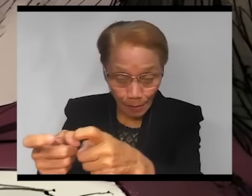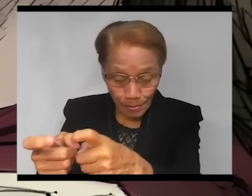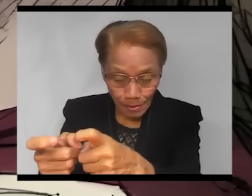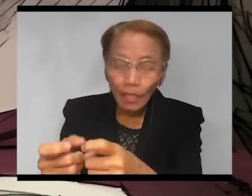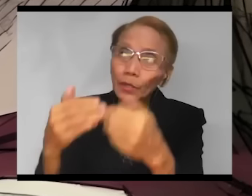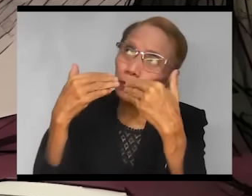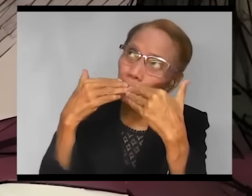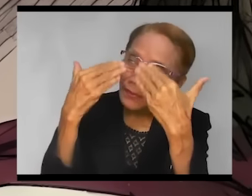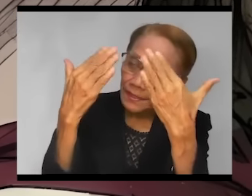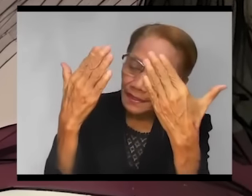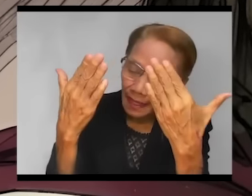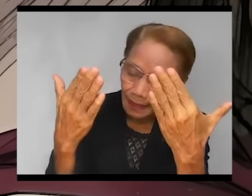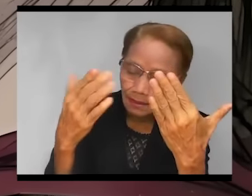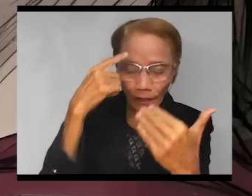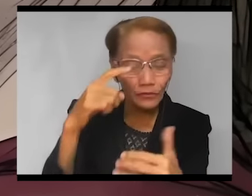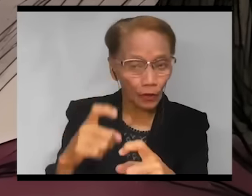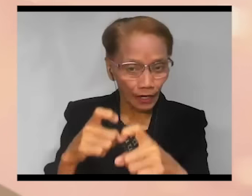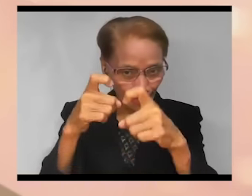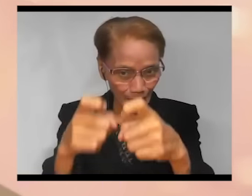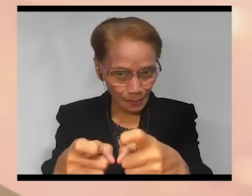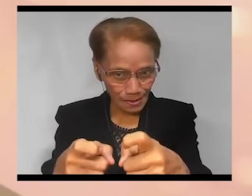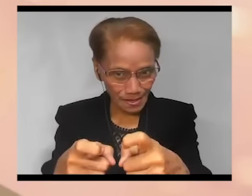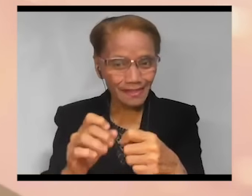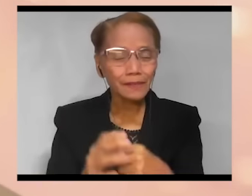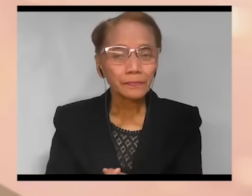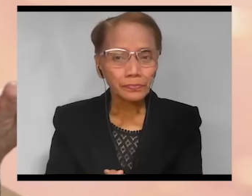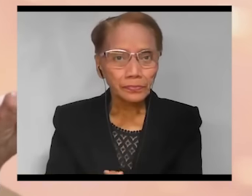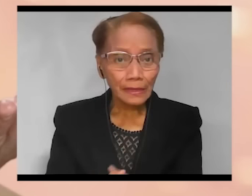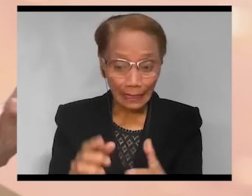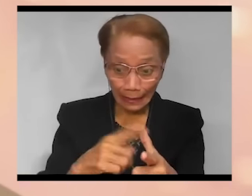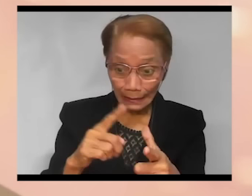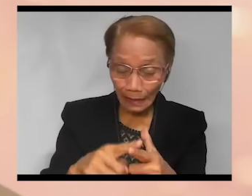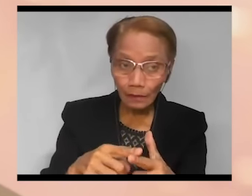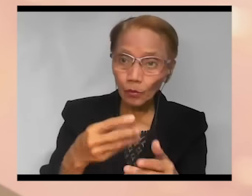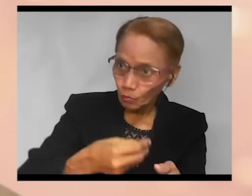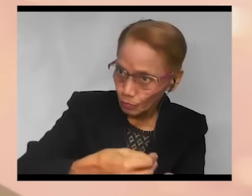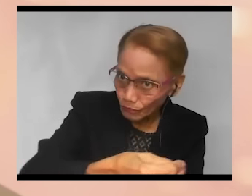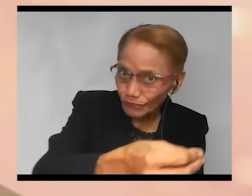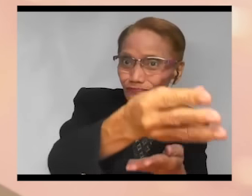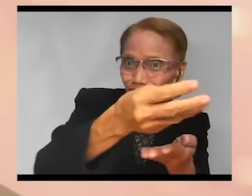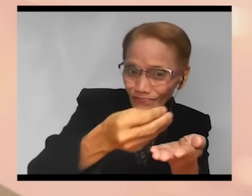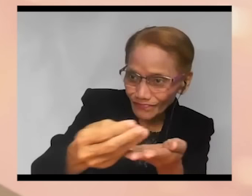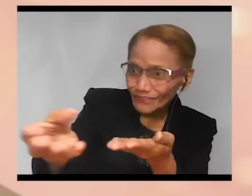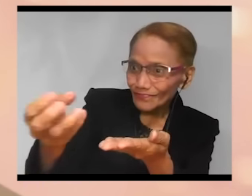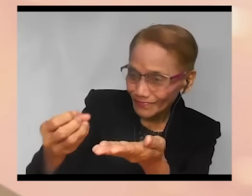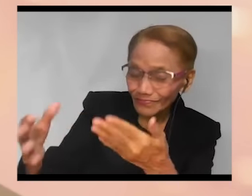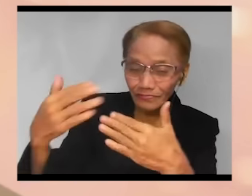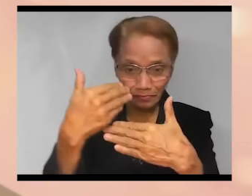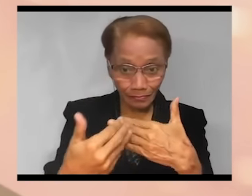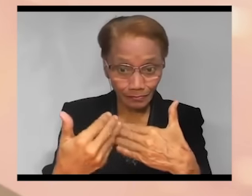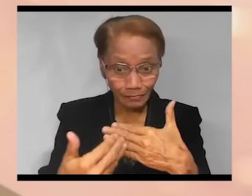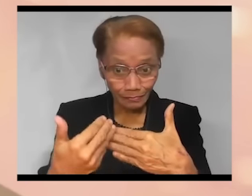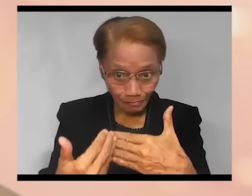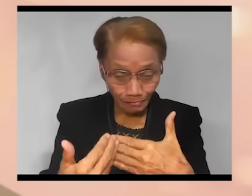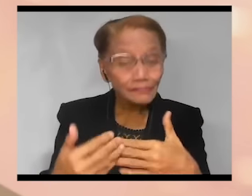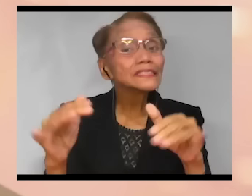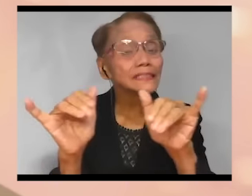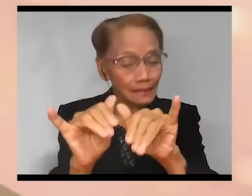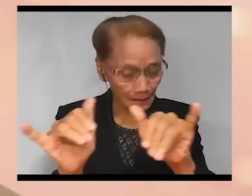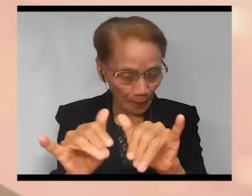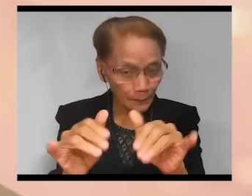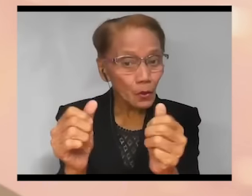thanks for gifts. And then distributed the bread. And he did the same with the